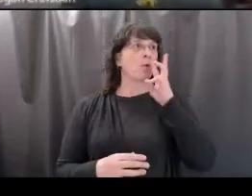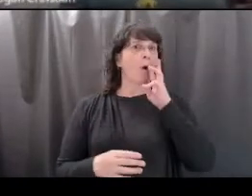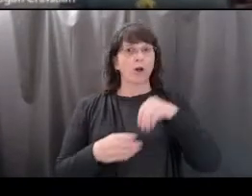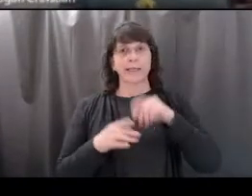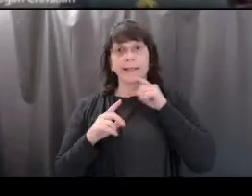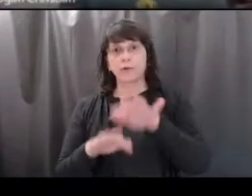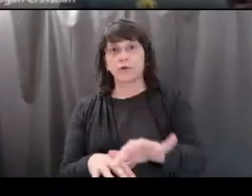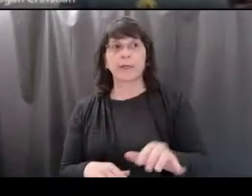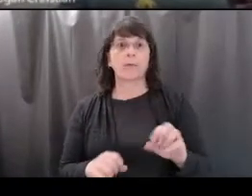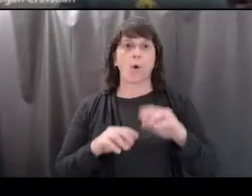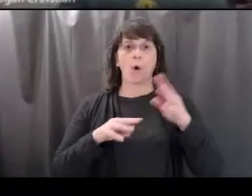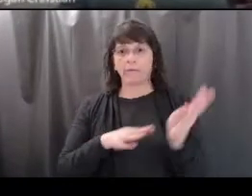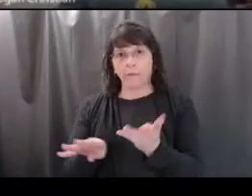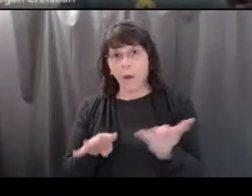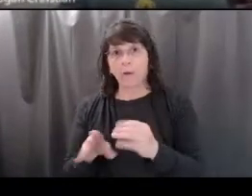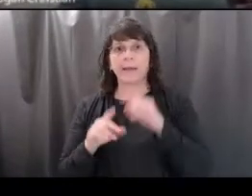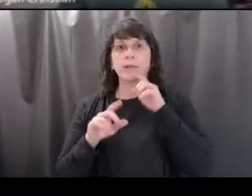in a stream or flowing in a stream?